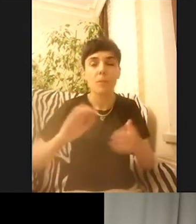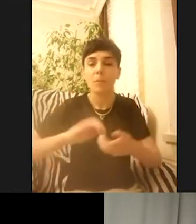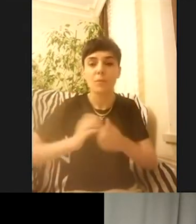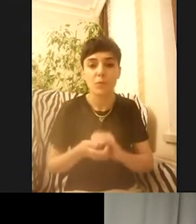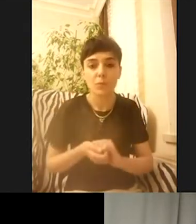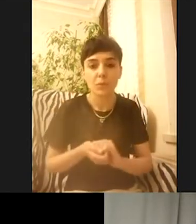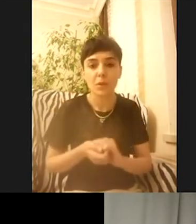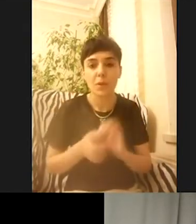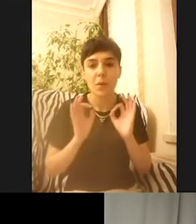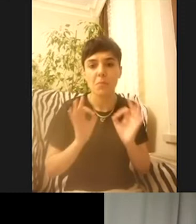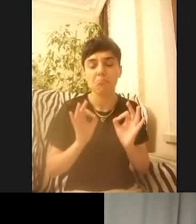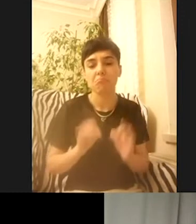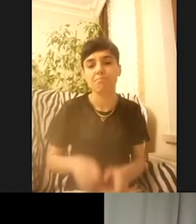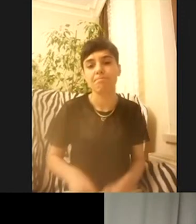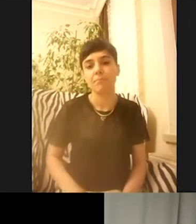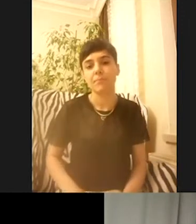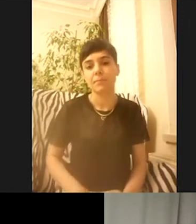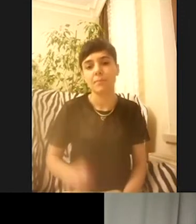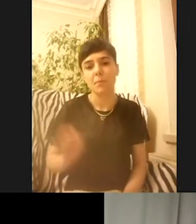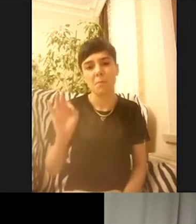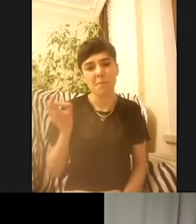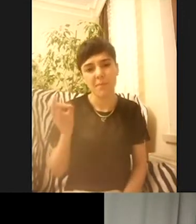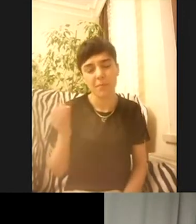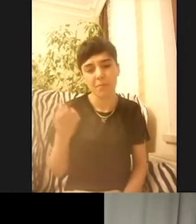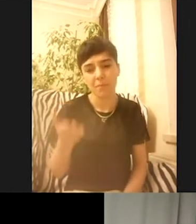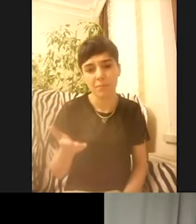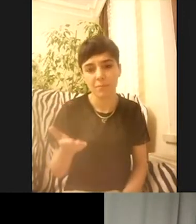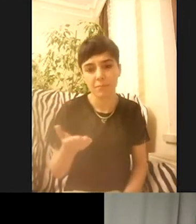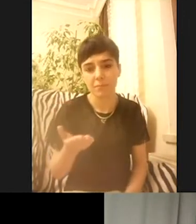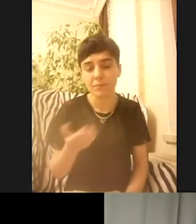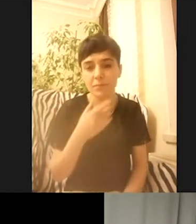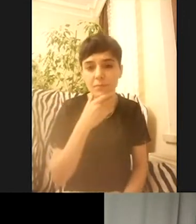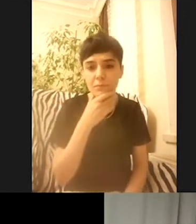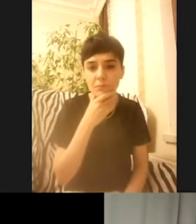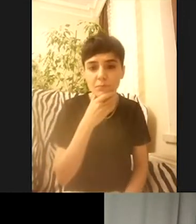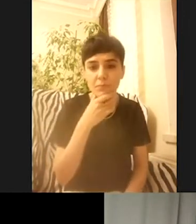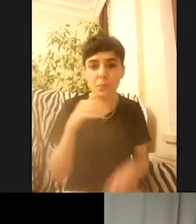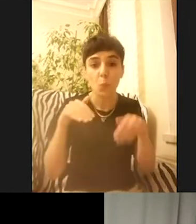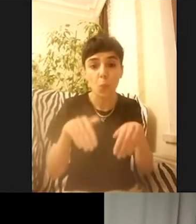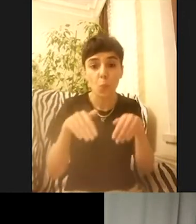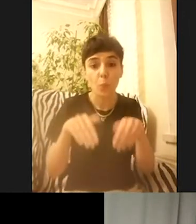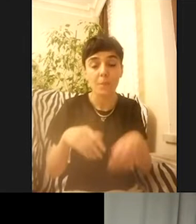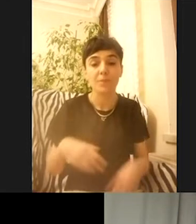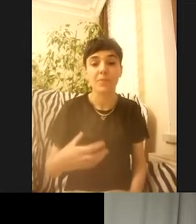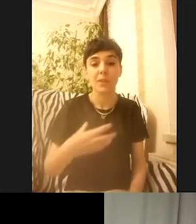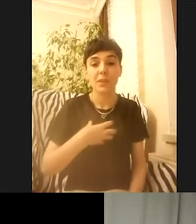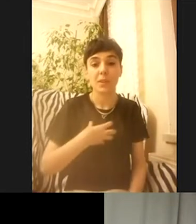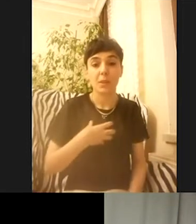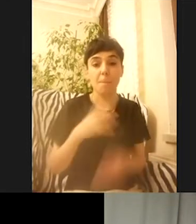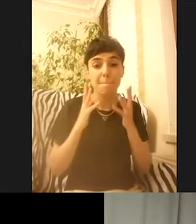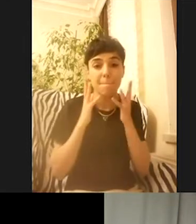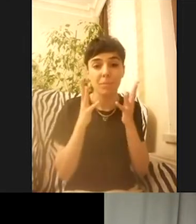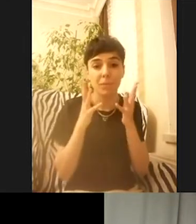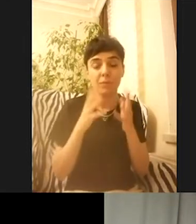Netherlands, and Islamophobia rises with the sort of anger that comes against homophobia in